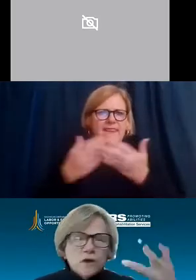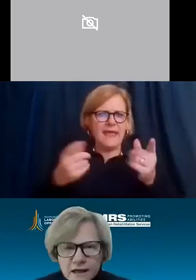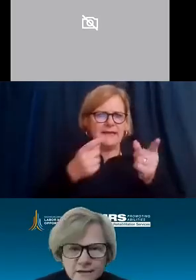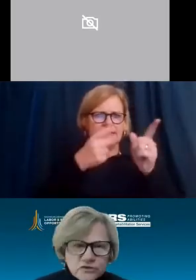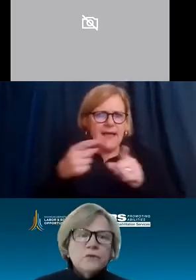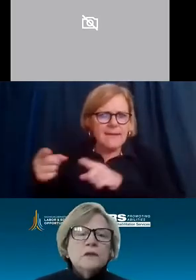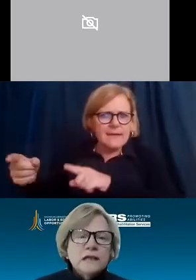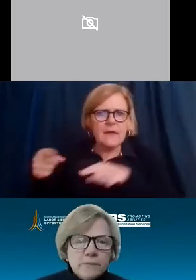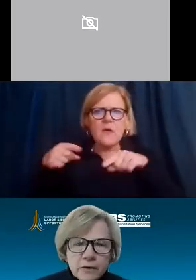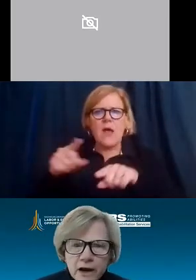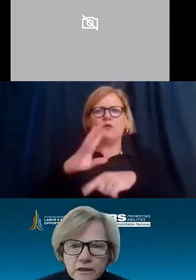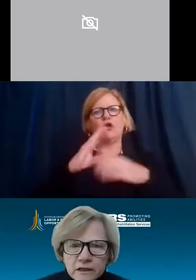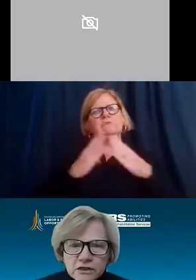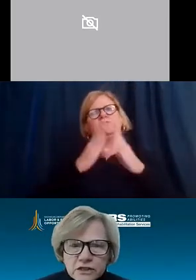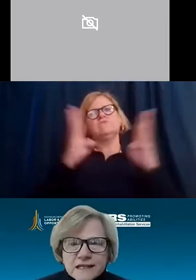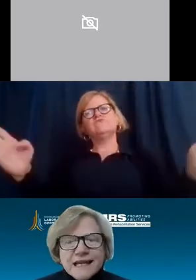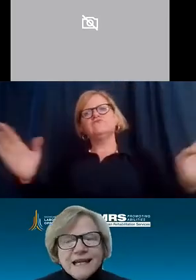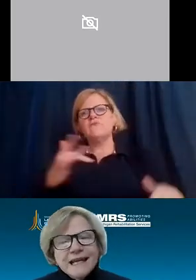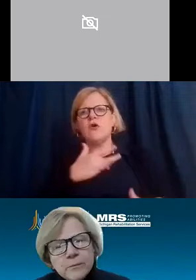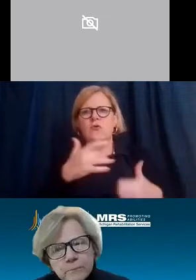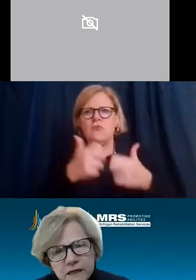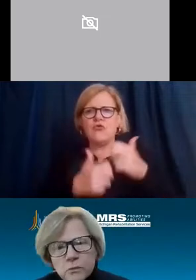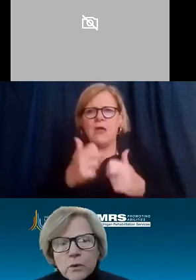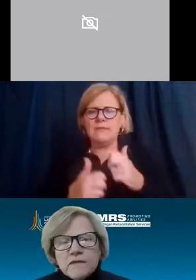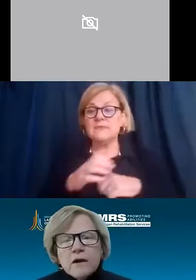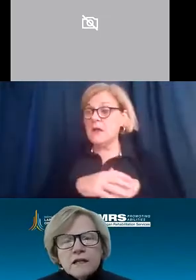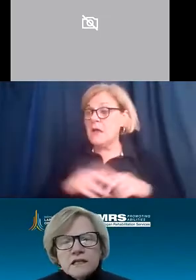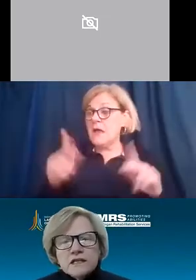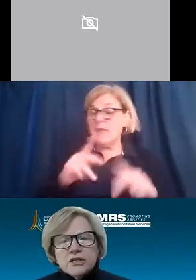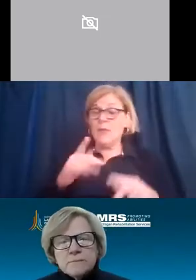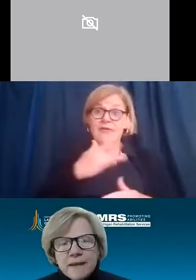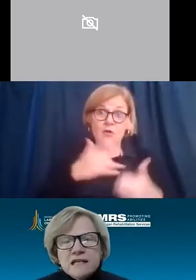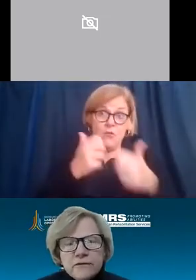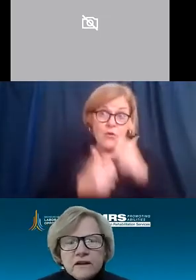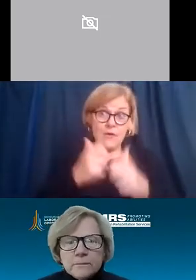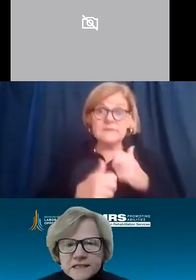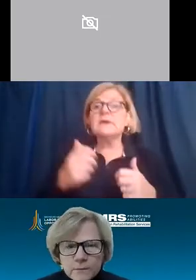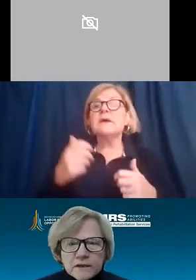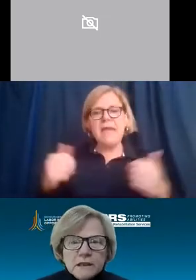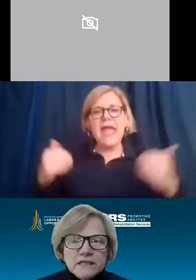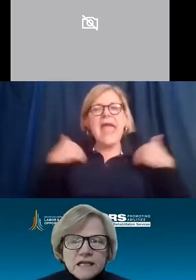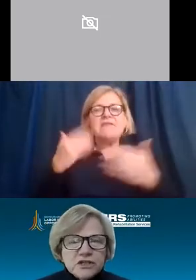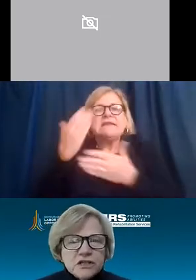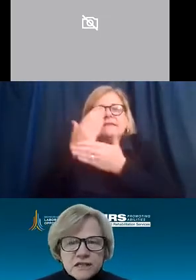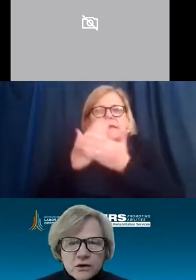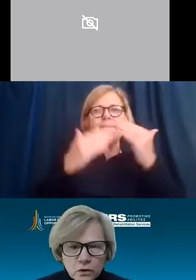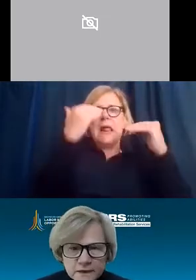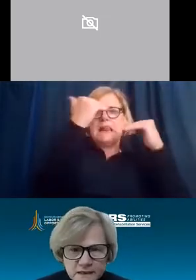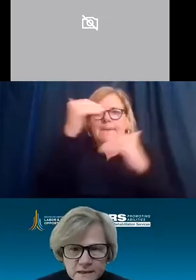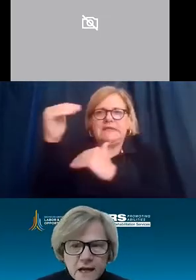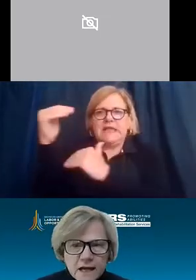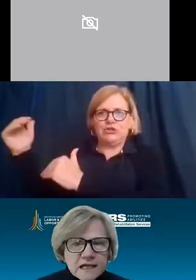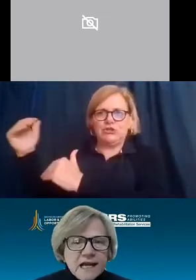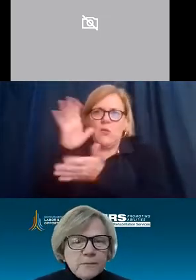we're talking generally about heart conditions. People with heart conditions may develop some of the limitations that will